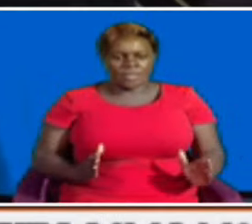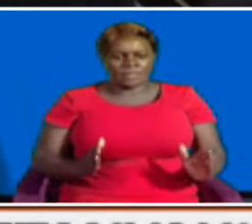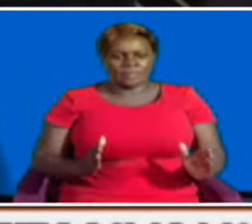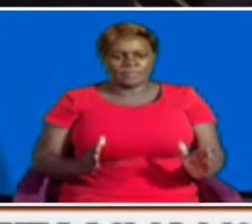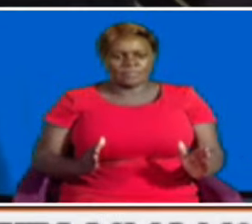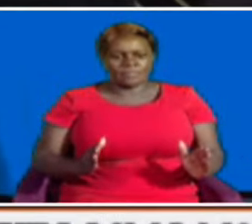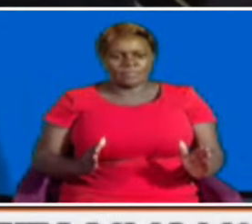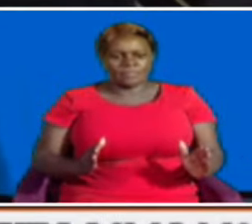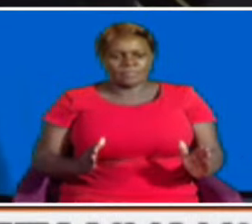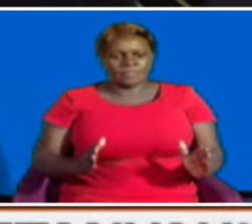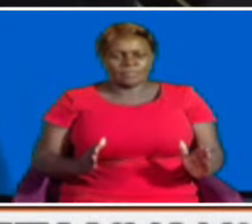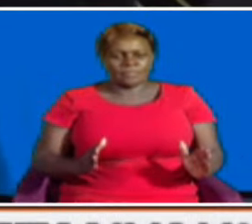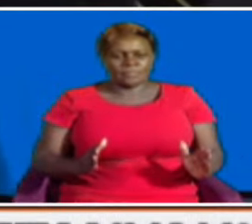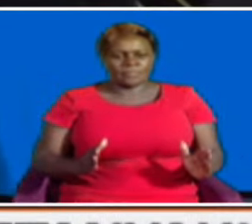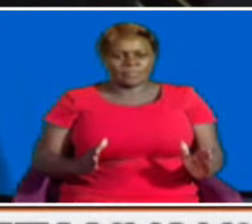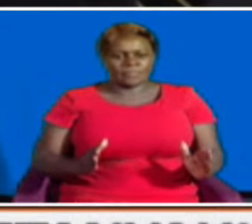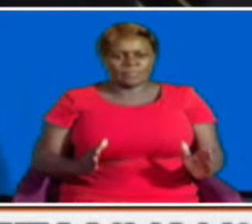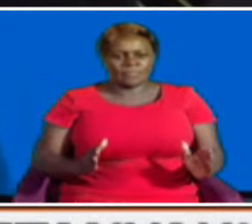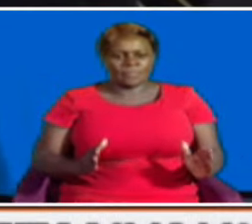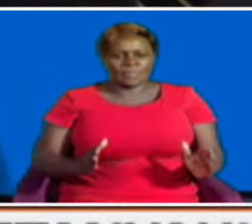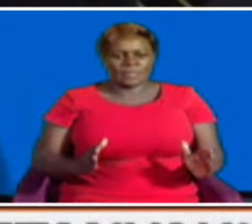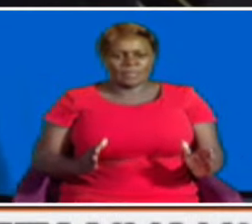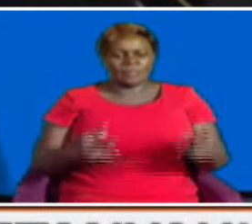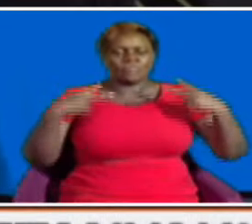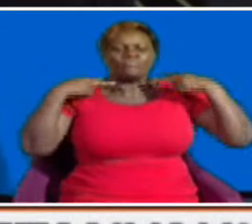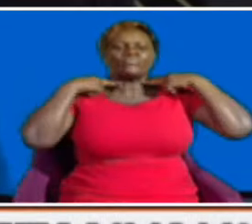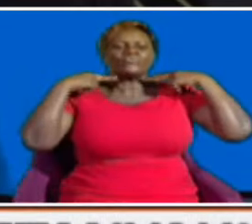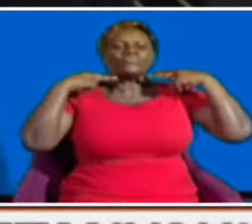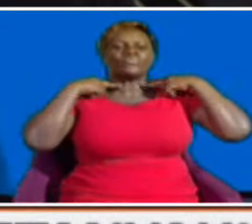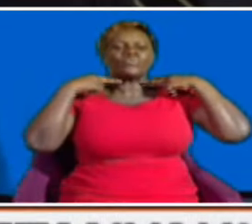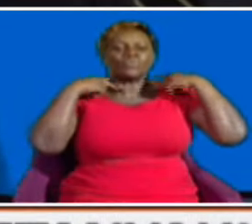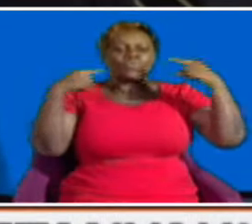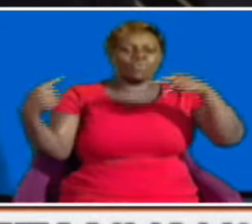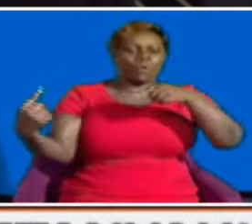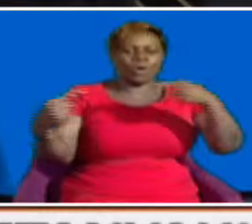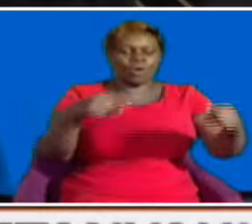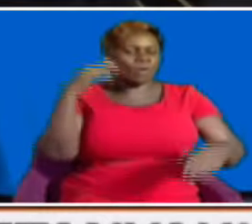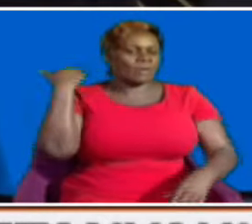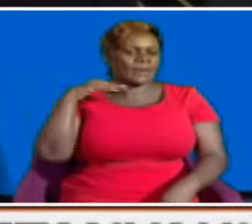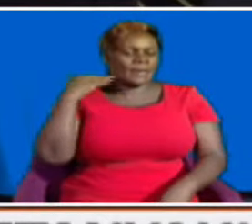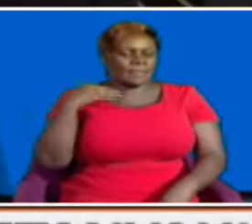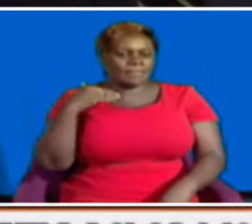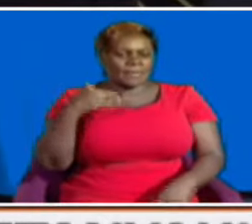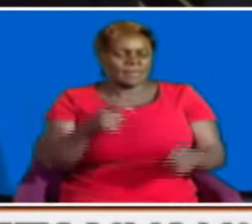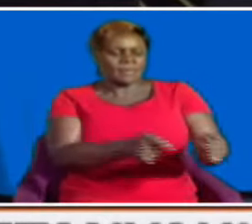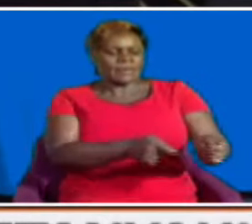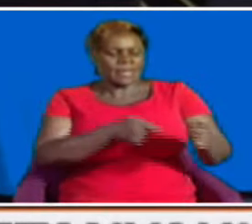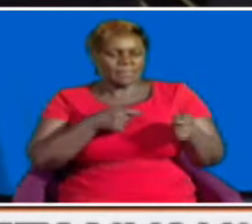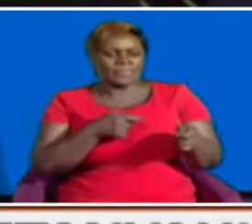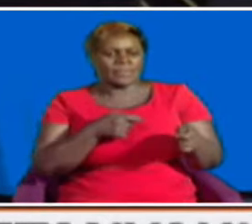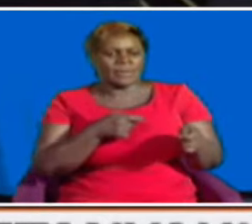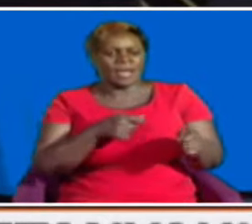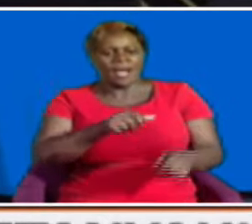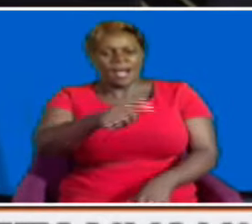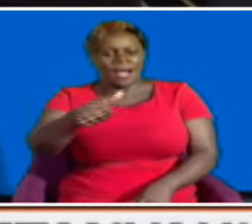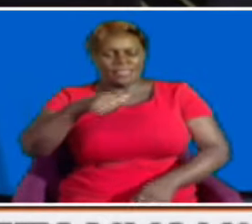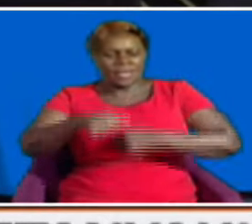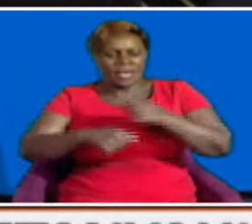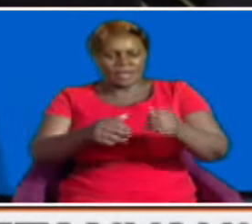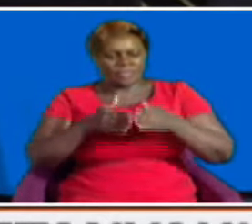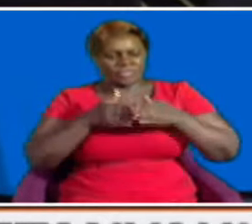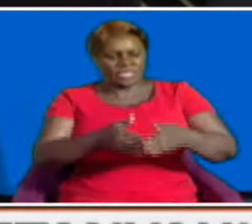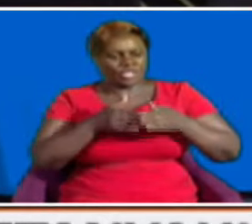crime. The taking of hostages as a war crime. Rape and other acts of